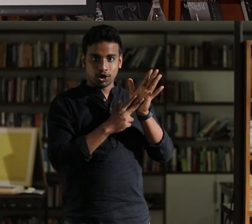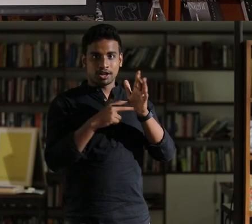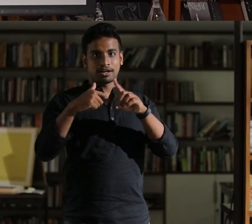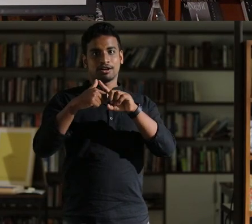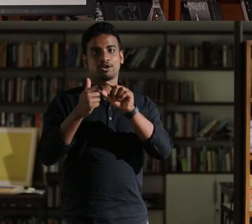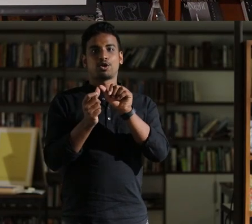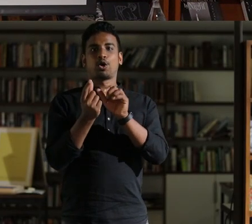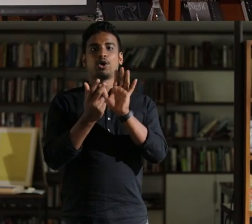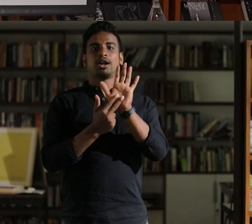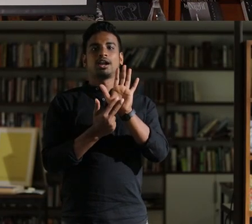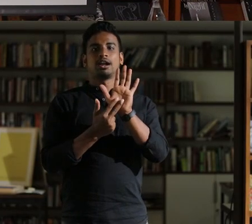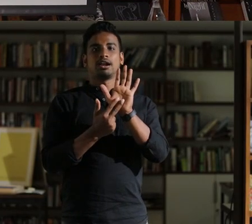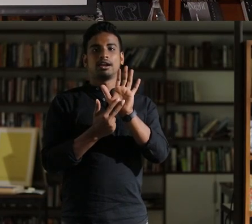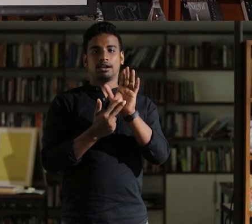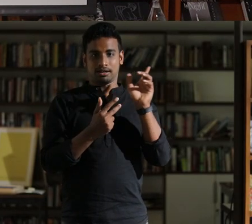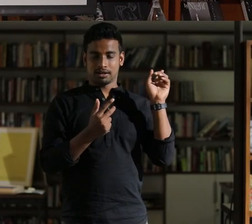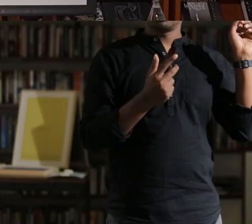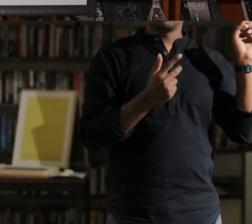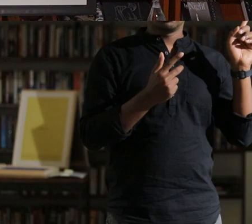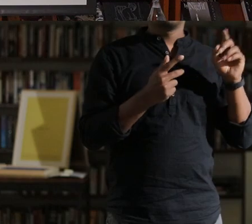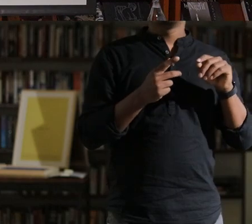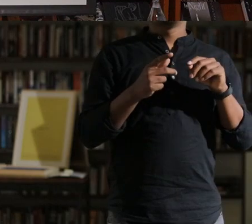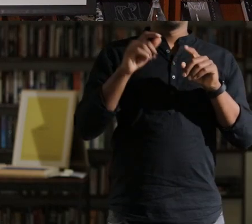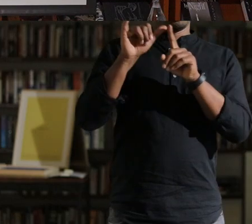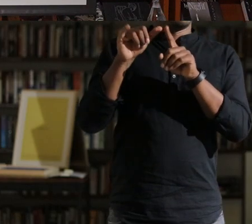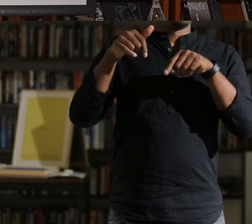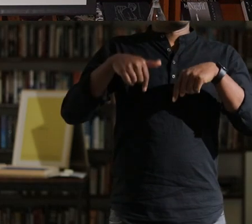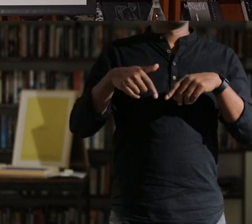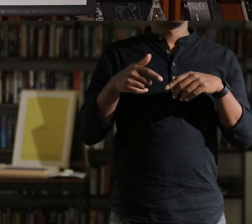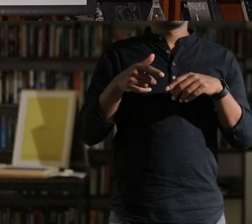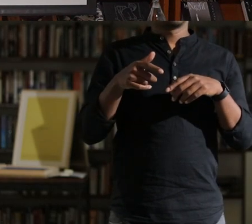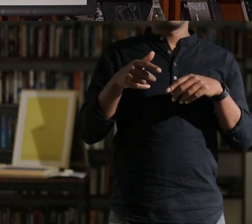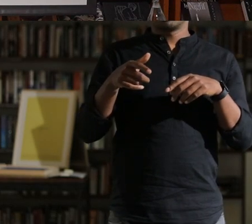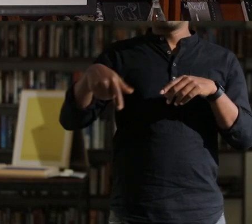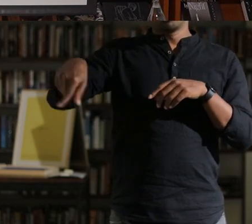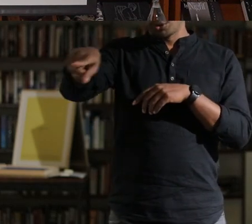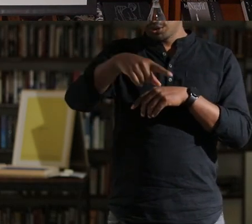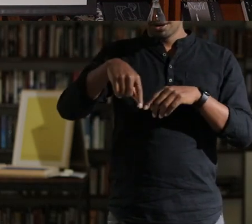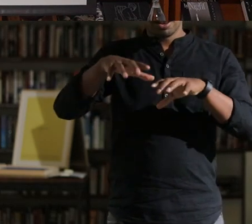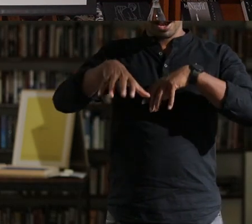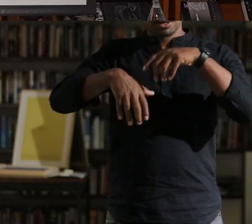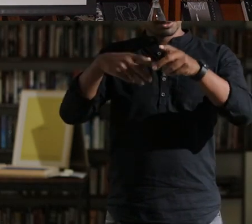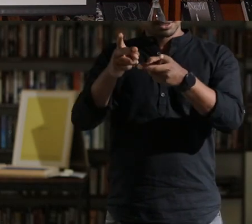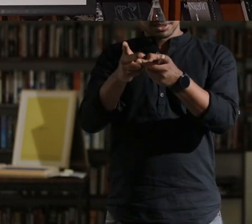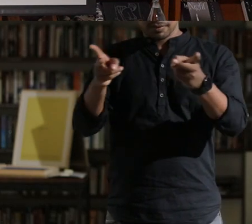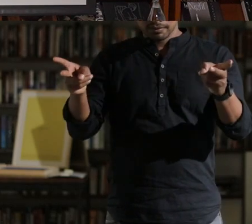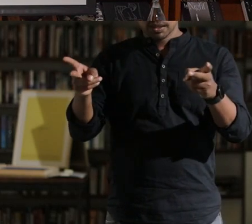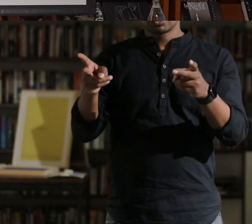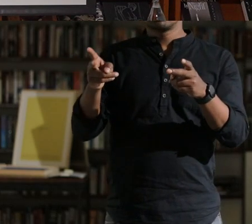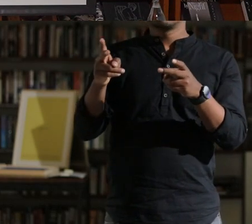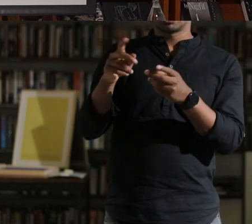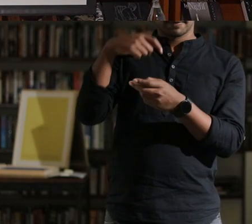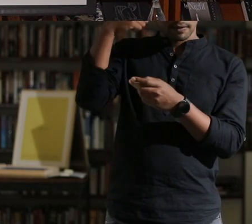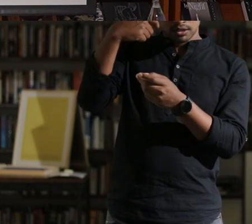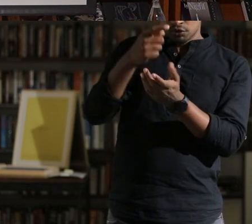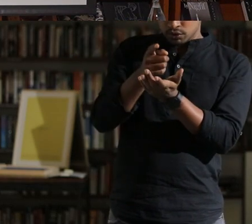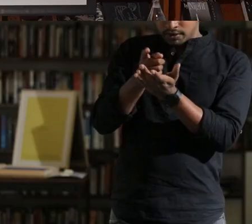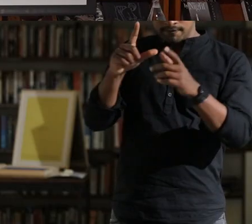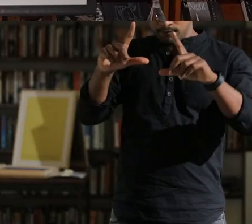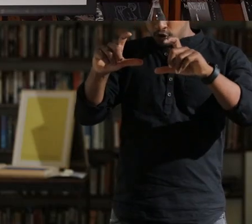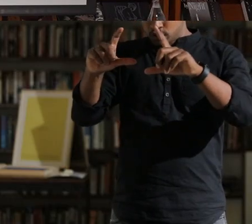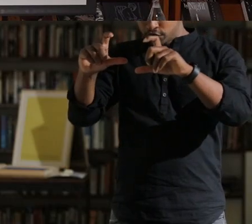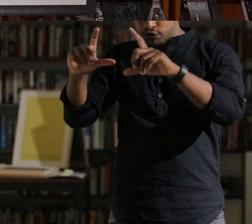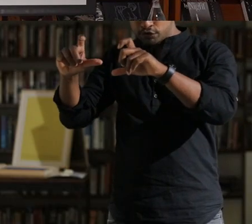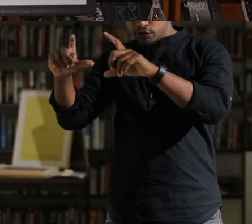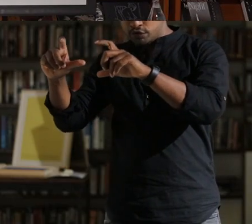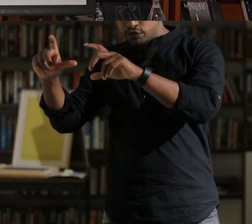who loves making all these funky looking animals. We converted that into stop motion animation using video cameras and